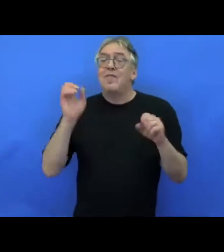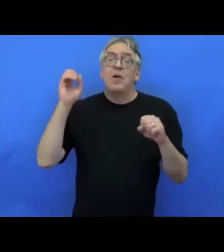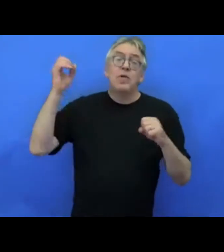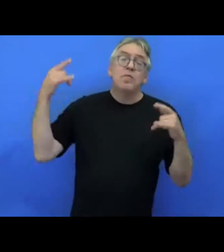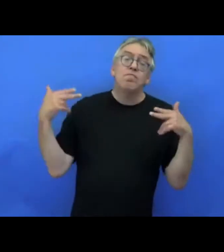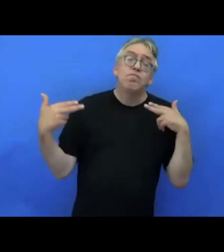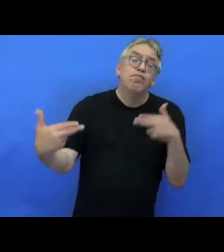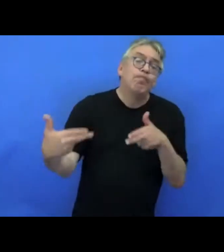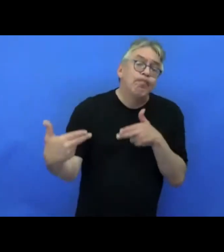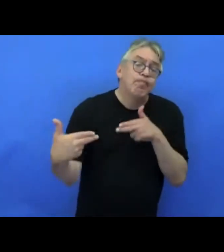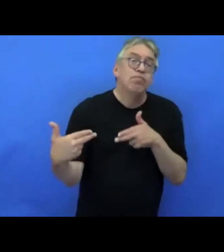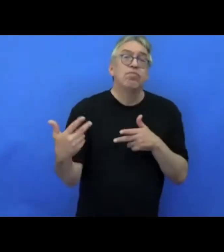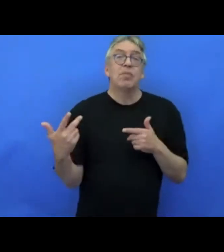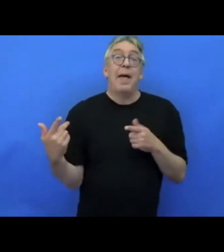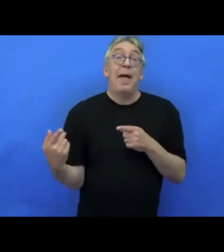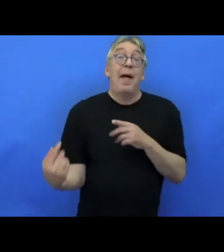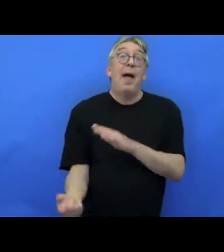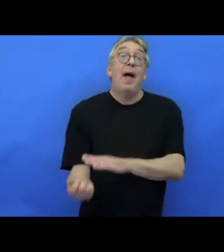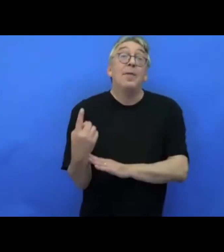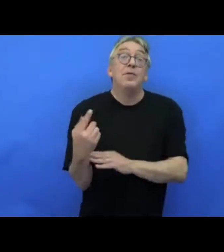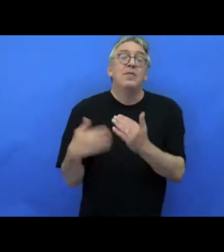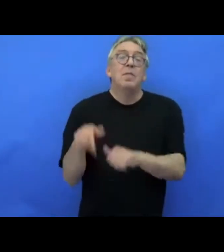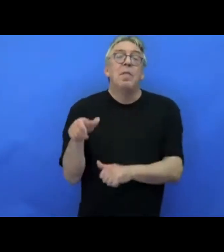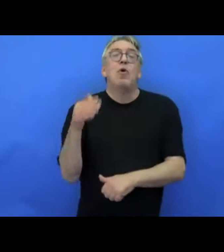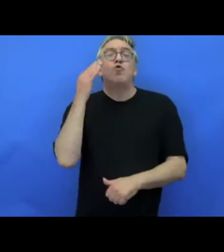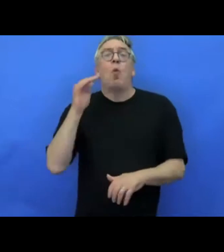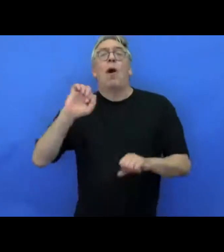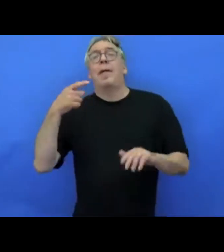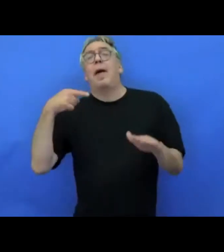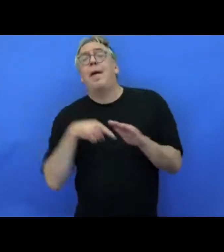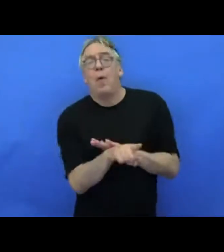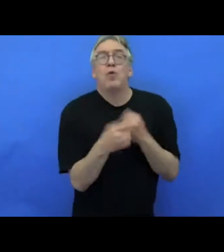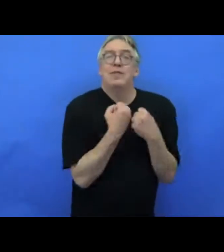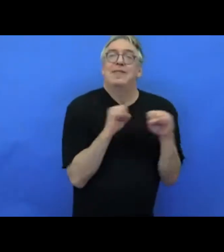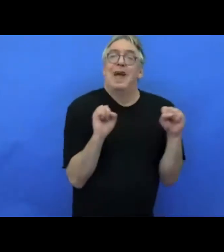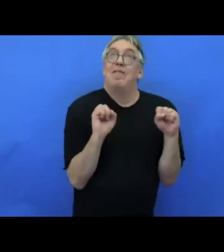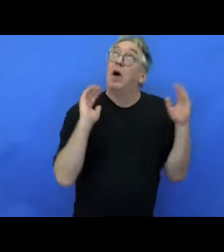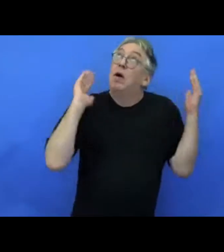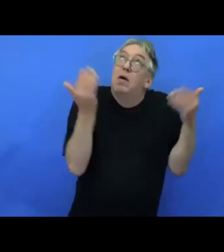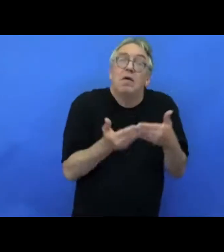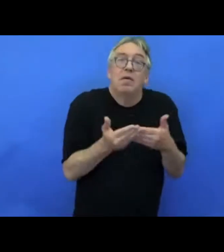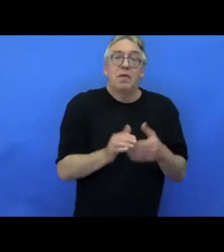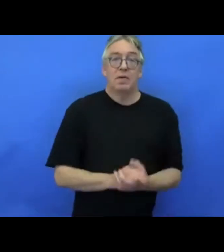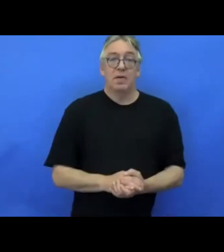One story that we heard it from the father of one blind person